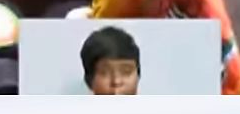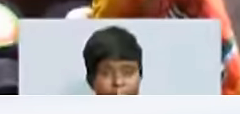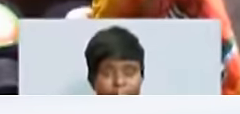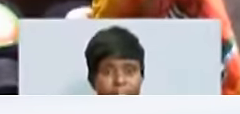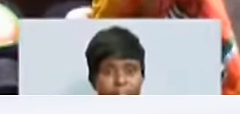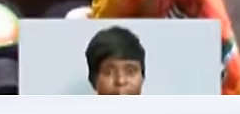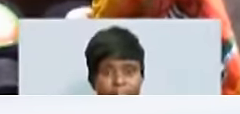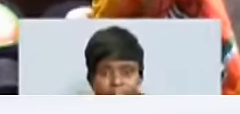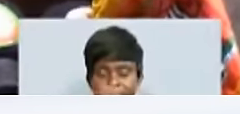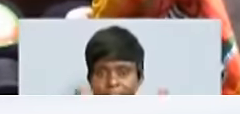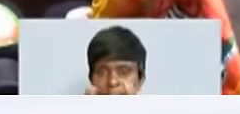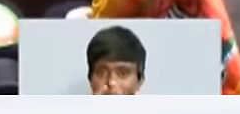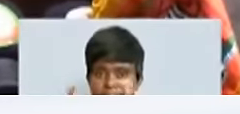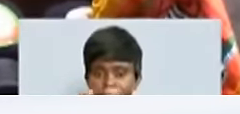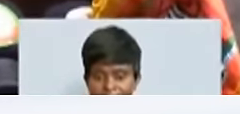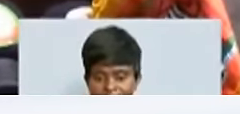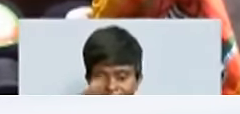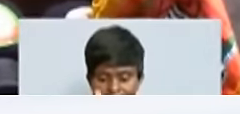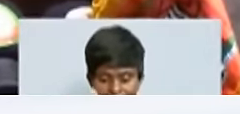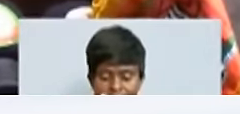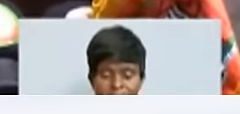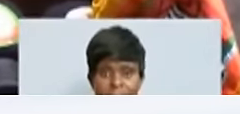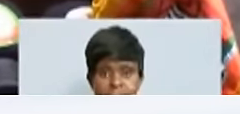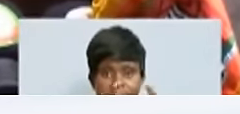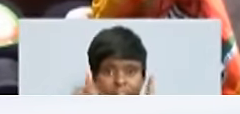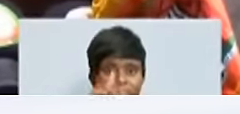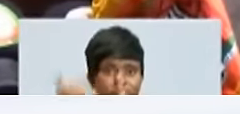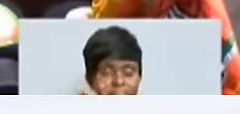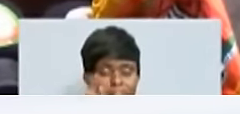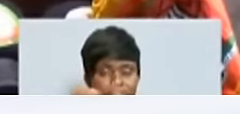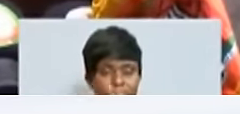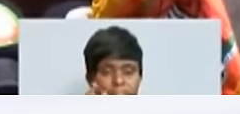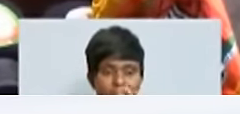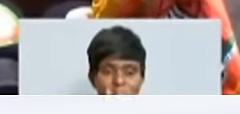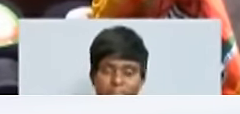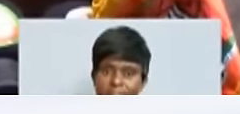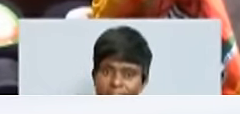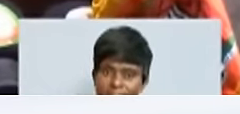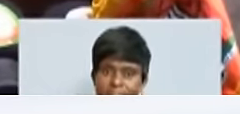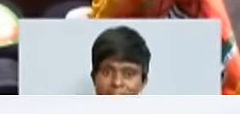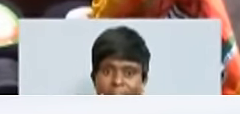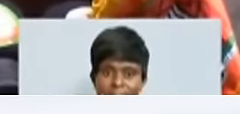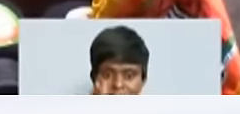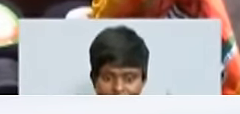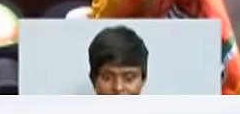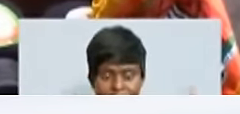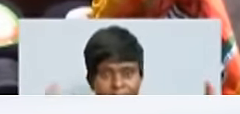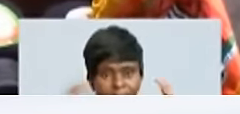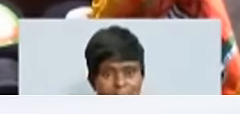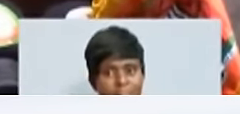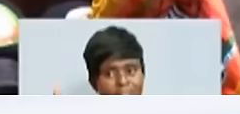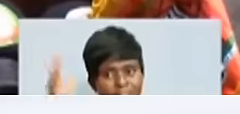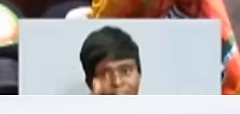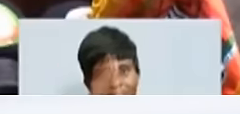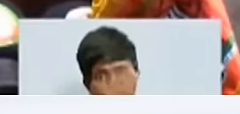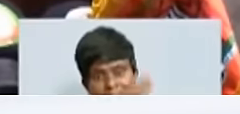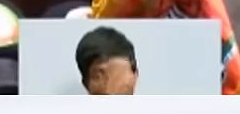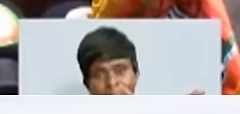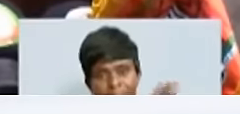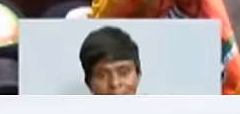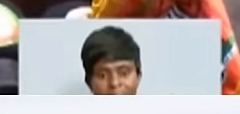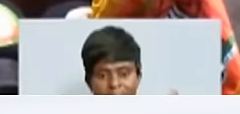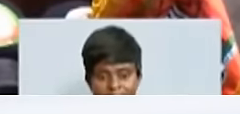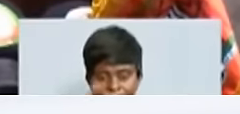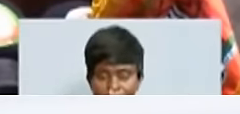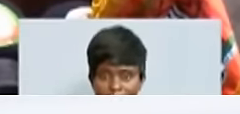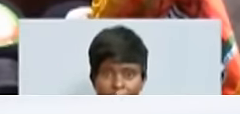legal services units have been established in various districts of the country to provide community outreach services, legal